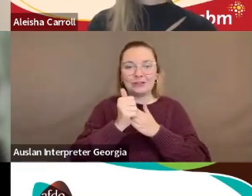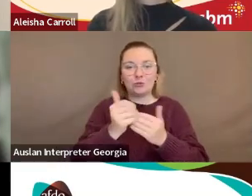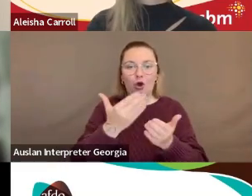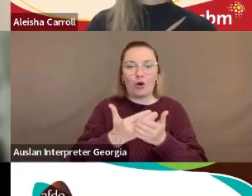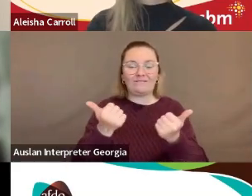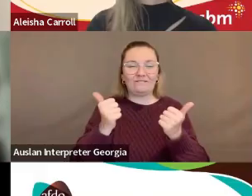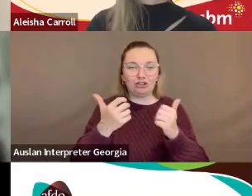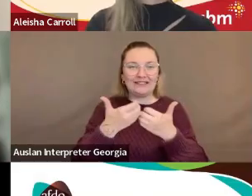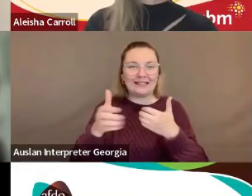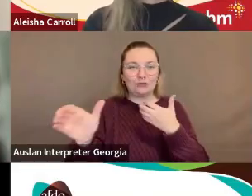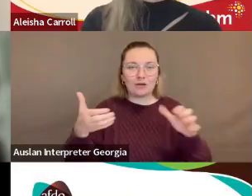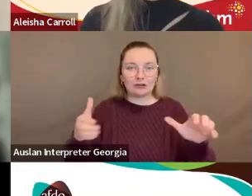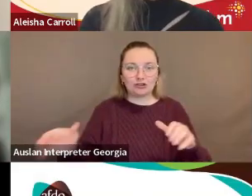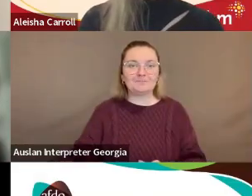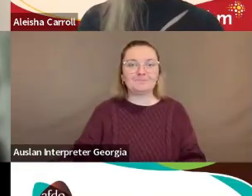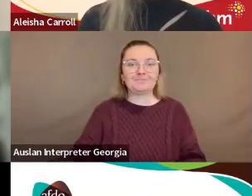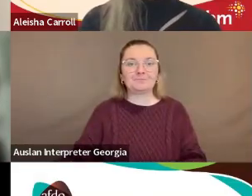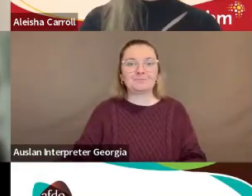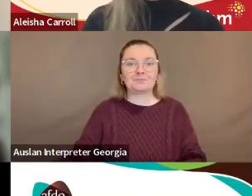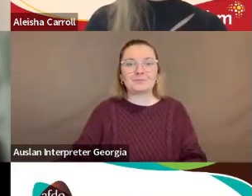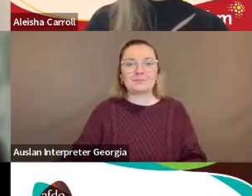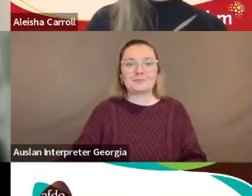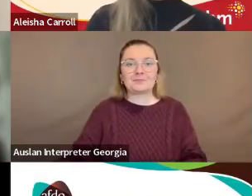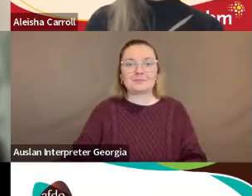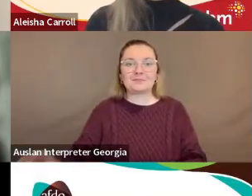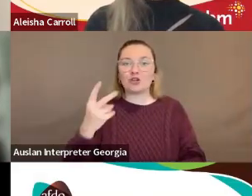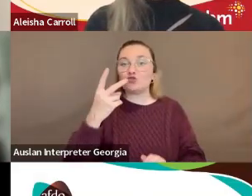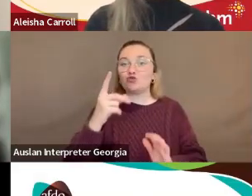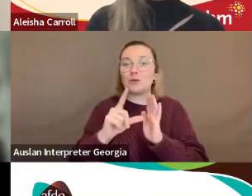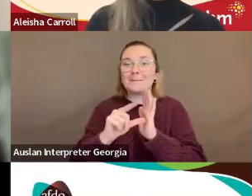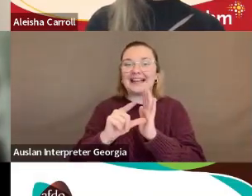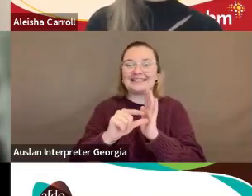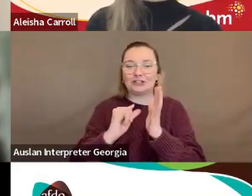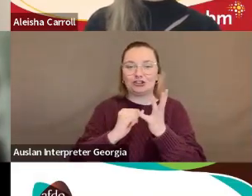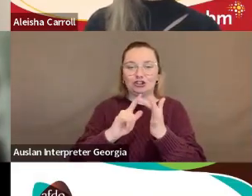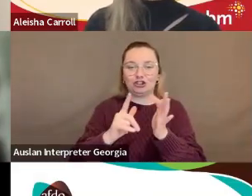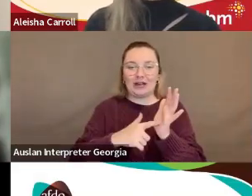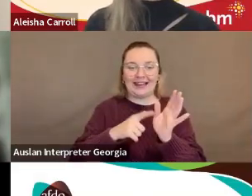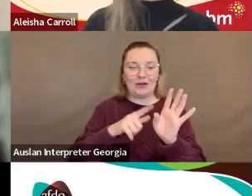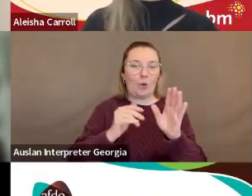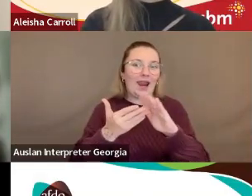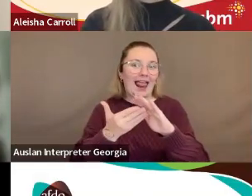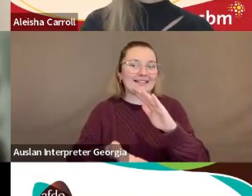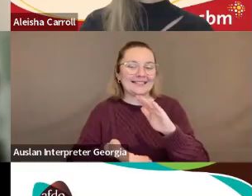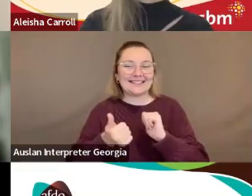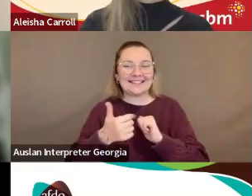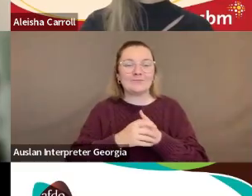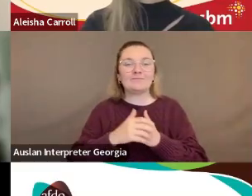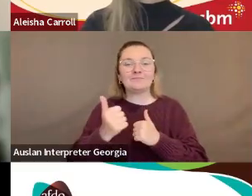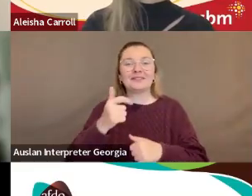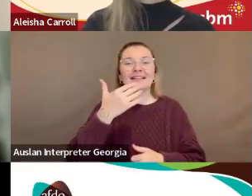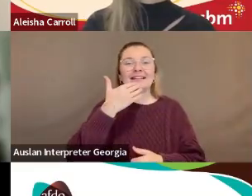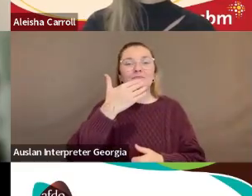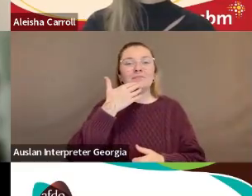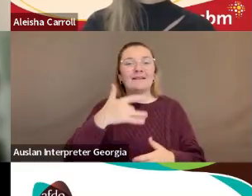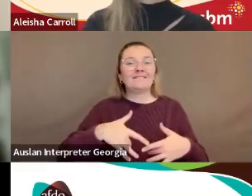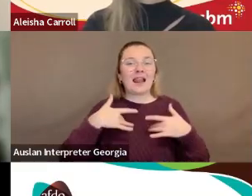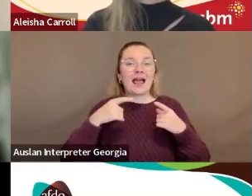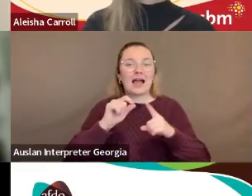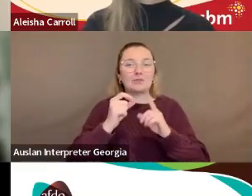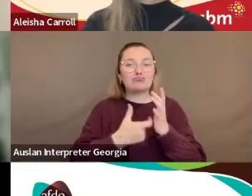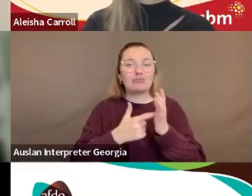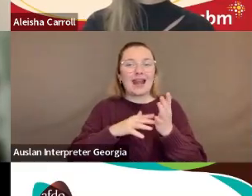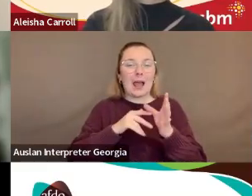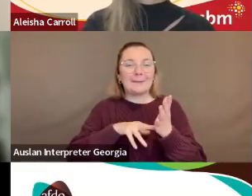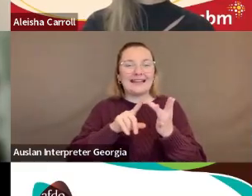ending segregation? 2 minutes, Shelley, or less. Thanks, Tim. I feel like Pranami and Alicia